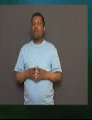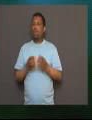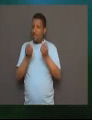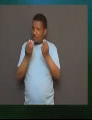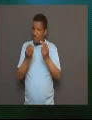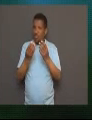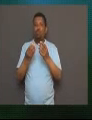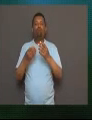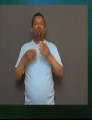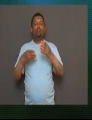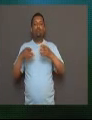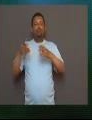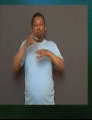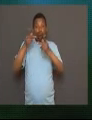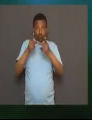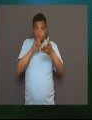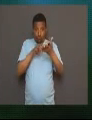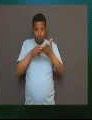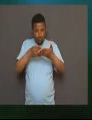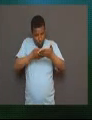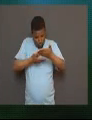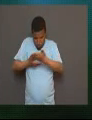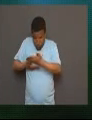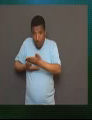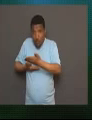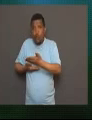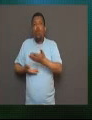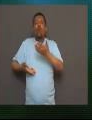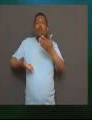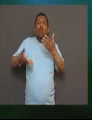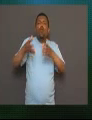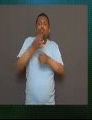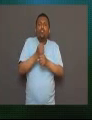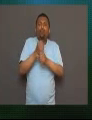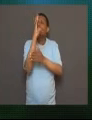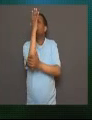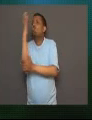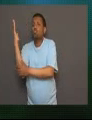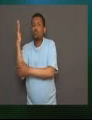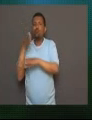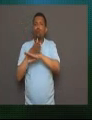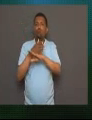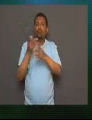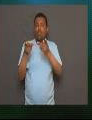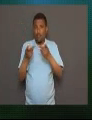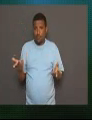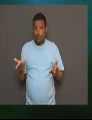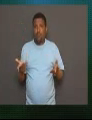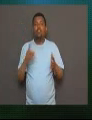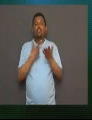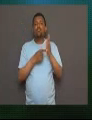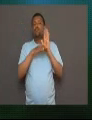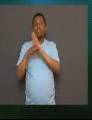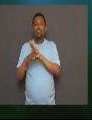Many topographic maps contain forests or woodlands, which are represented